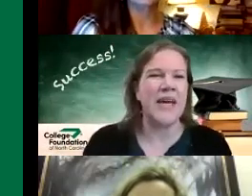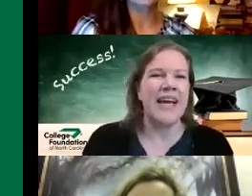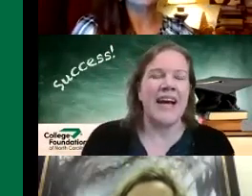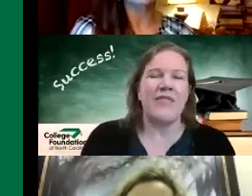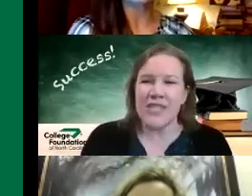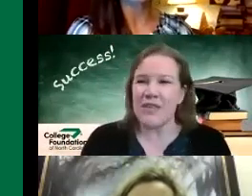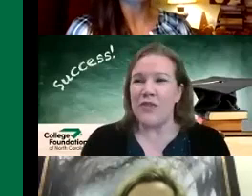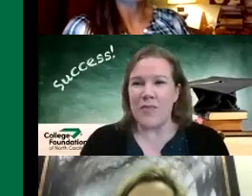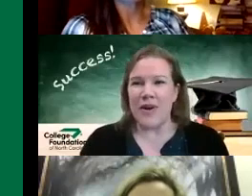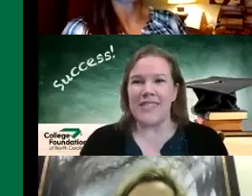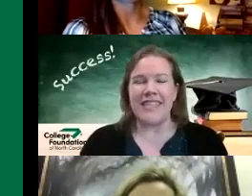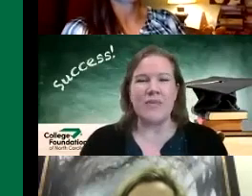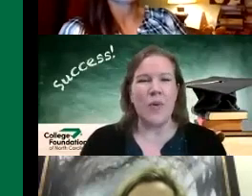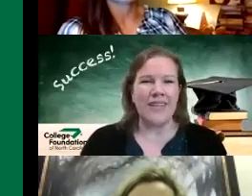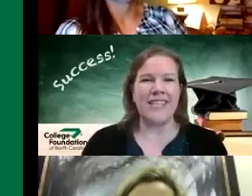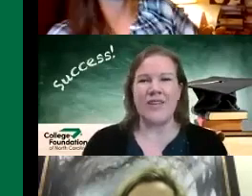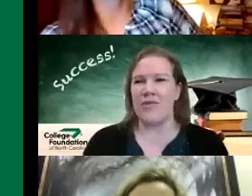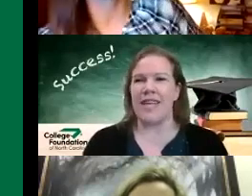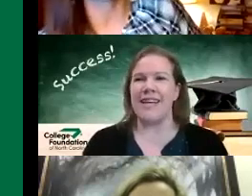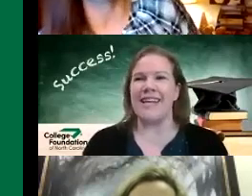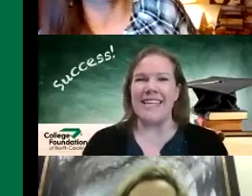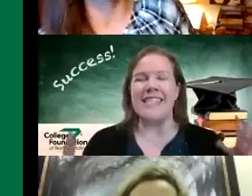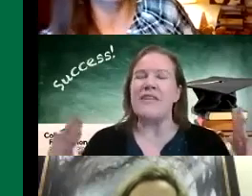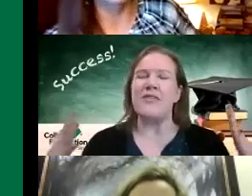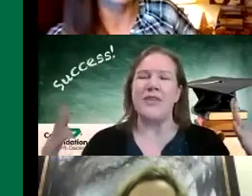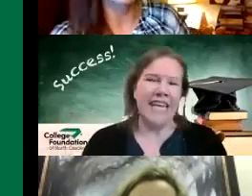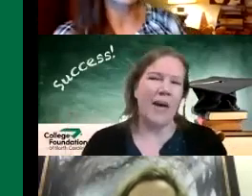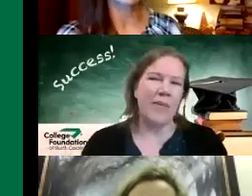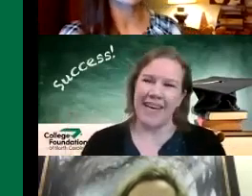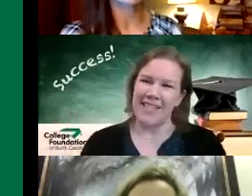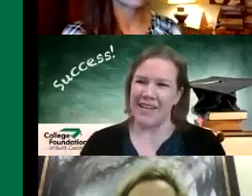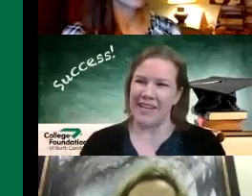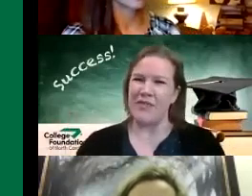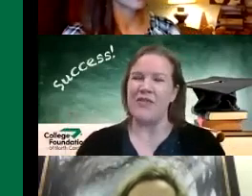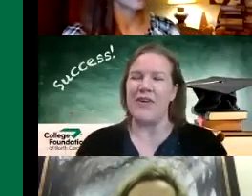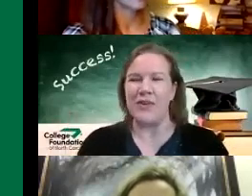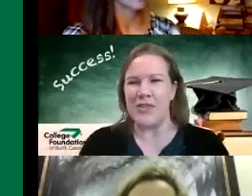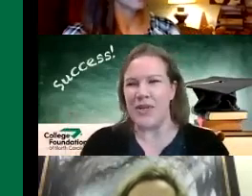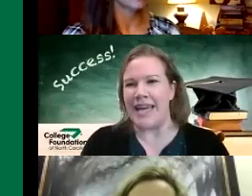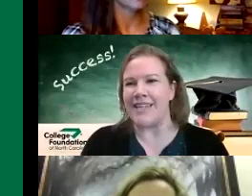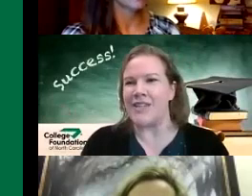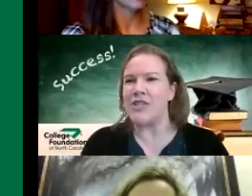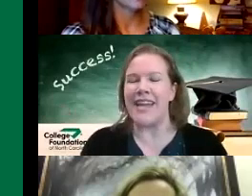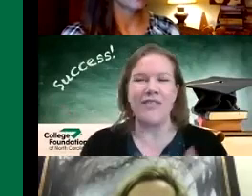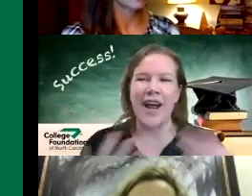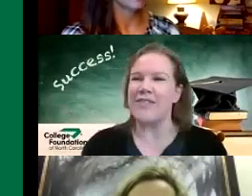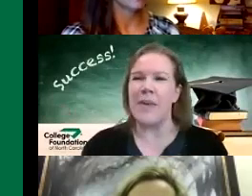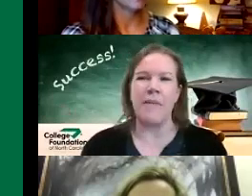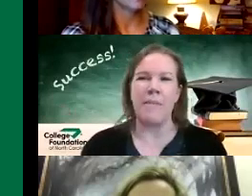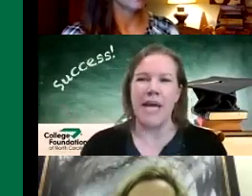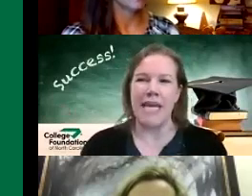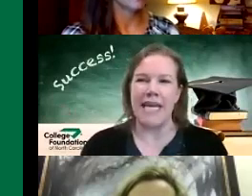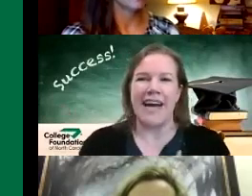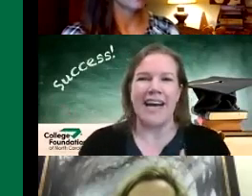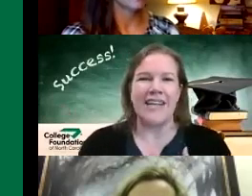So first and foremost, it's important to note that it is the free application for federal student aid. You should never have to pay